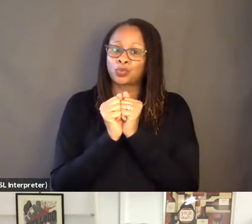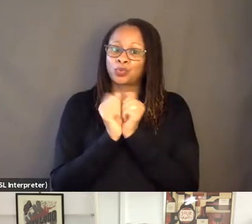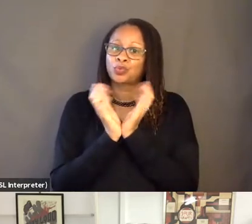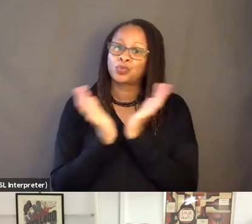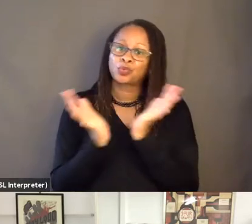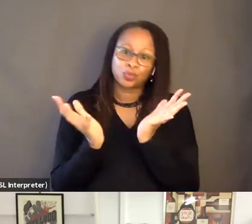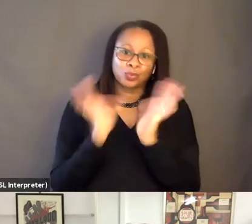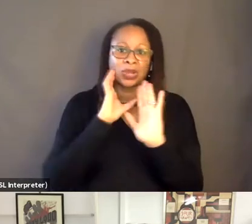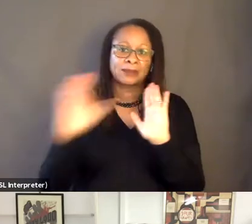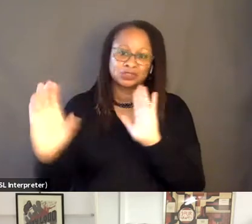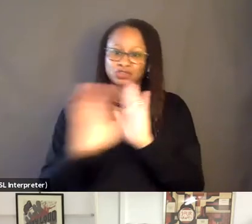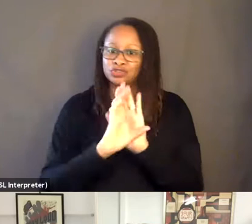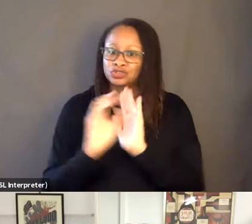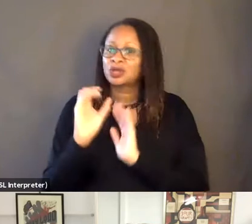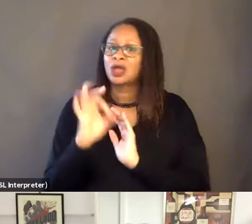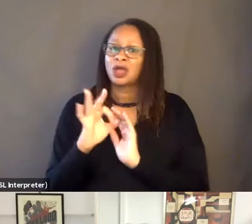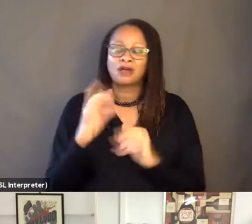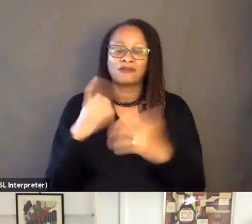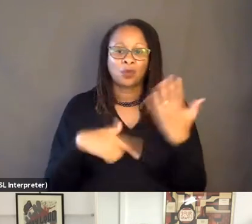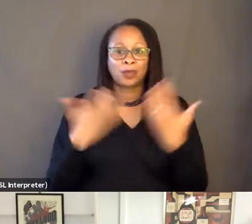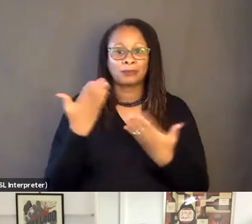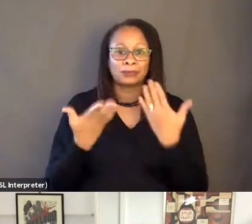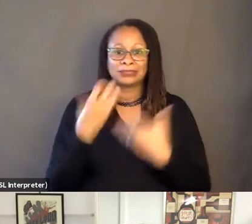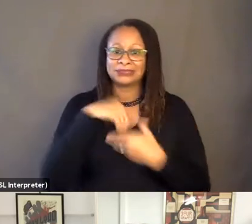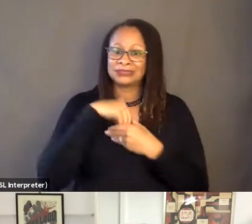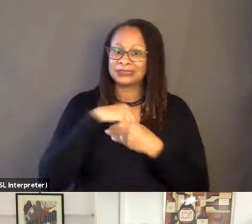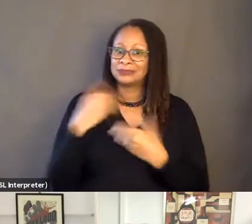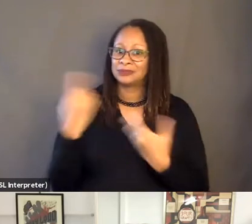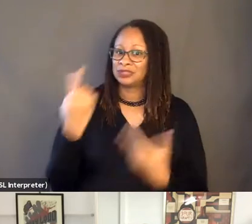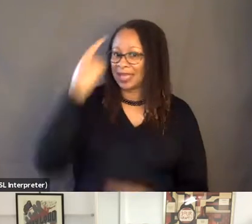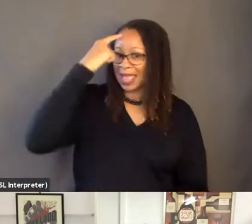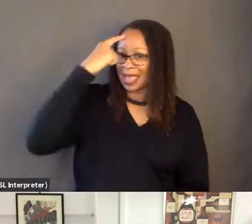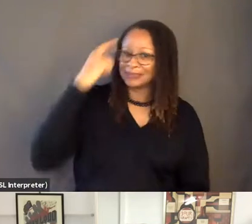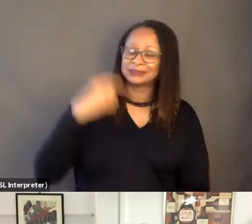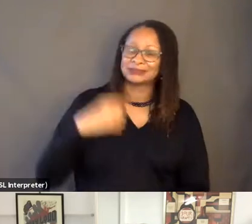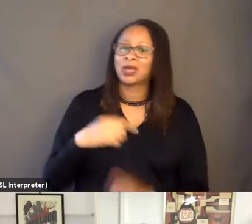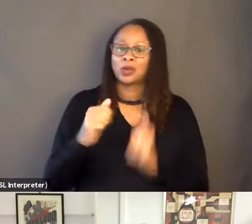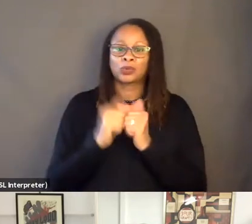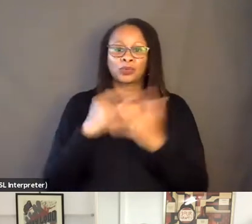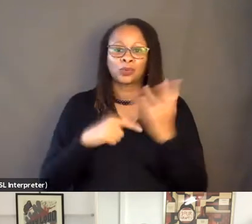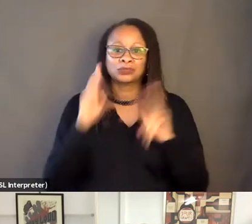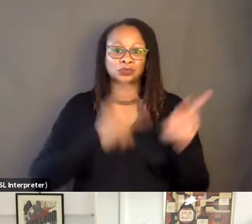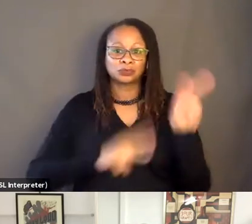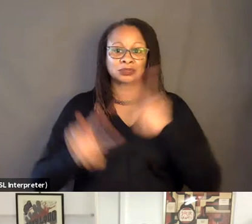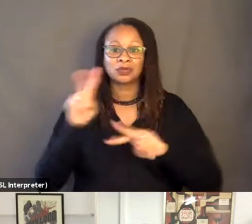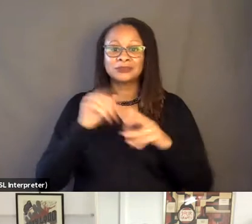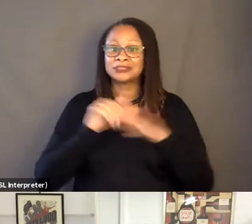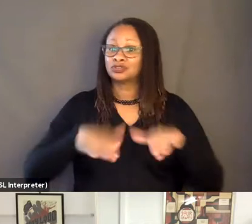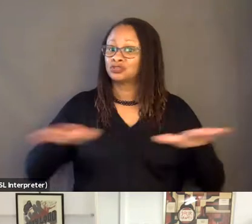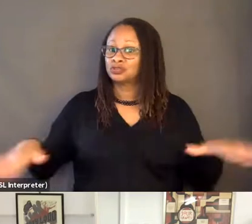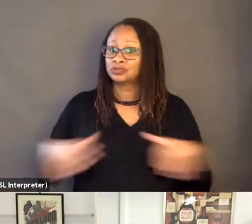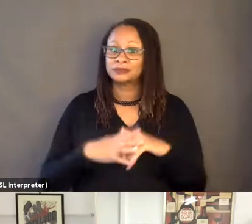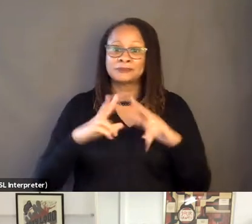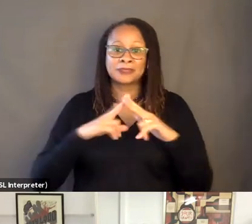the imagery of what might be inside someone's head, with what you observed in the children. And it is